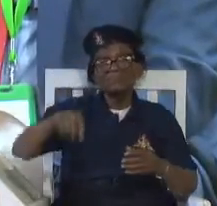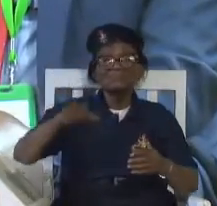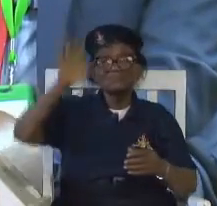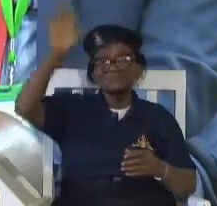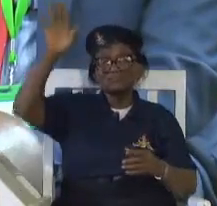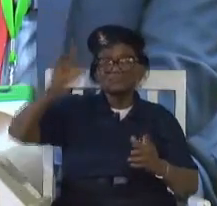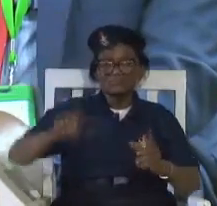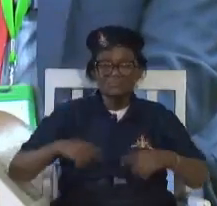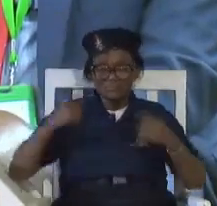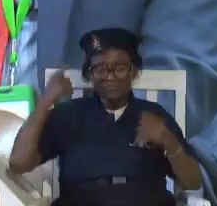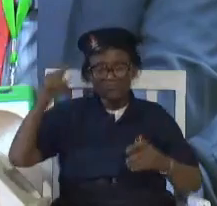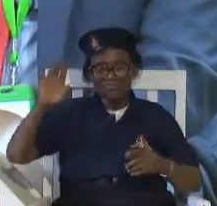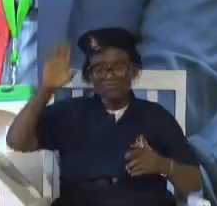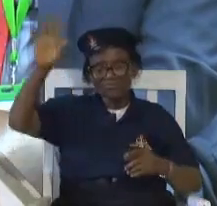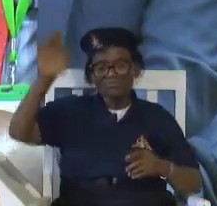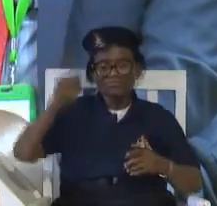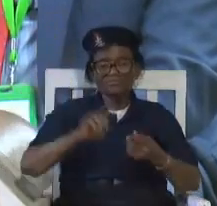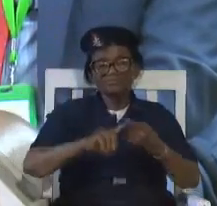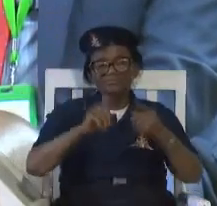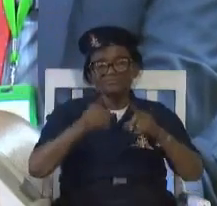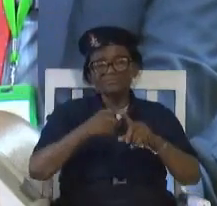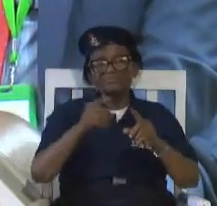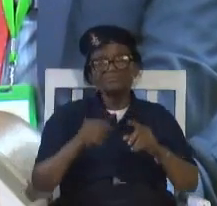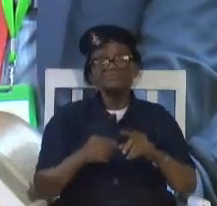his friend.